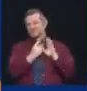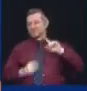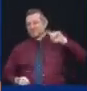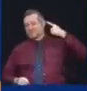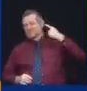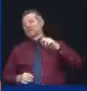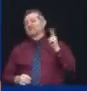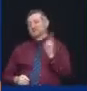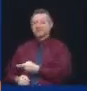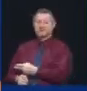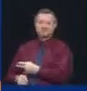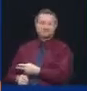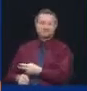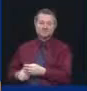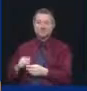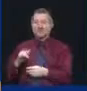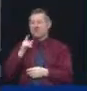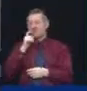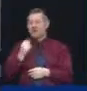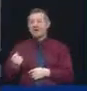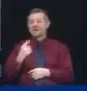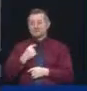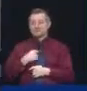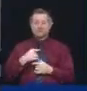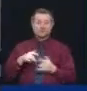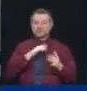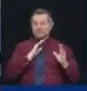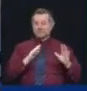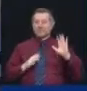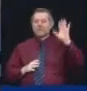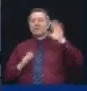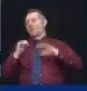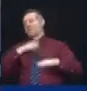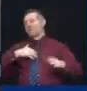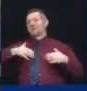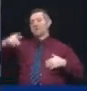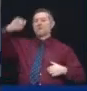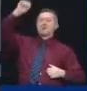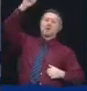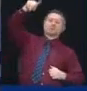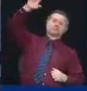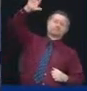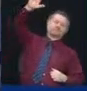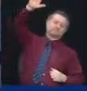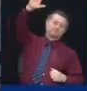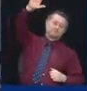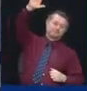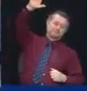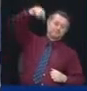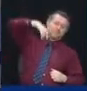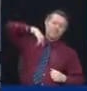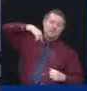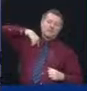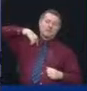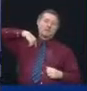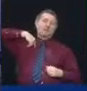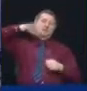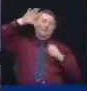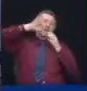more, and then we're going to do a tour. Yeah, I was going to ask, because I know there's been conversation about a lack of masks in